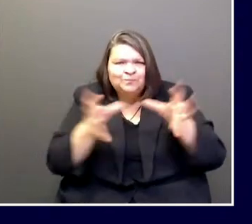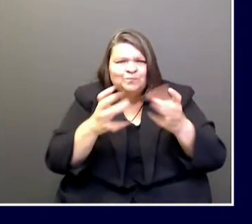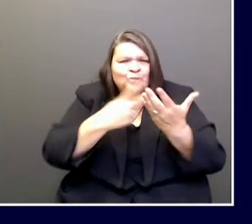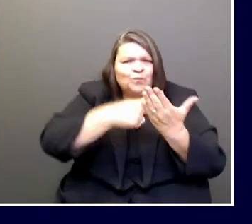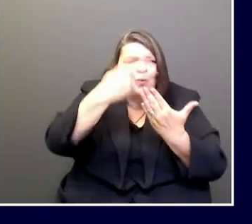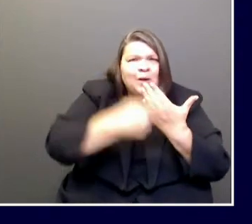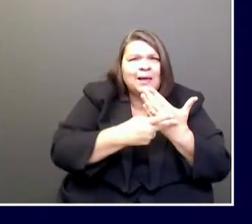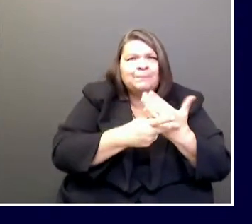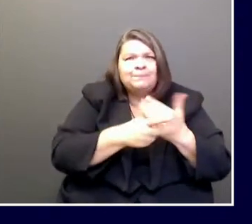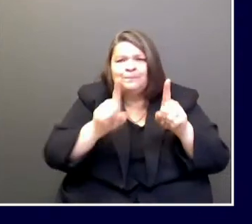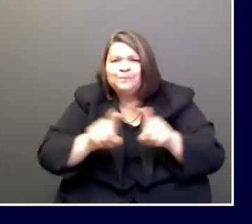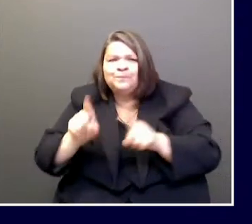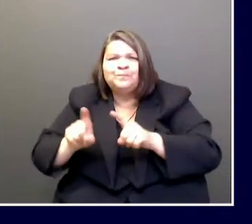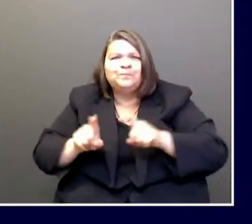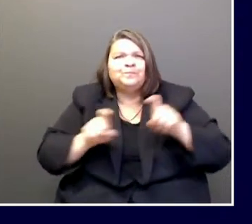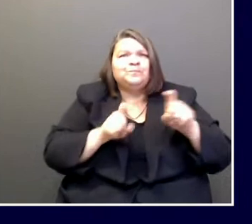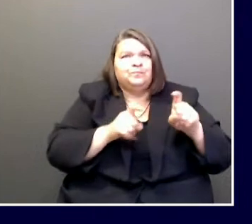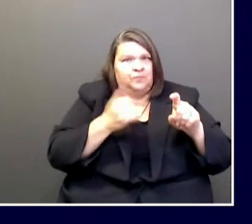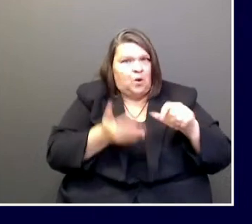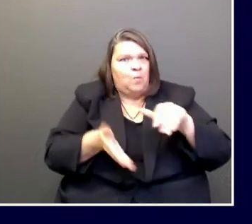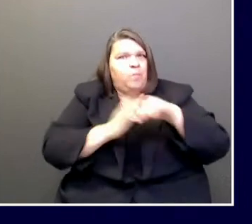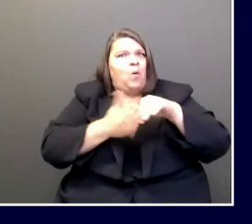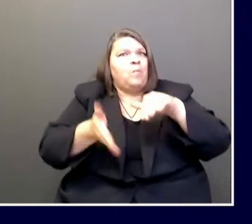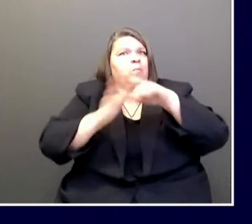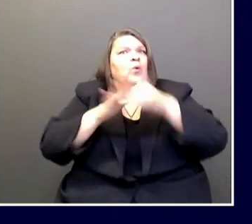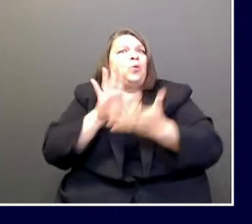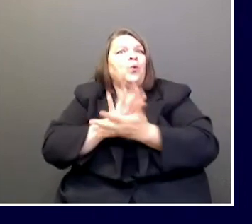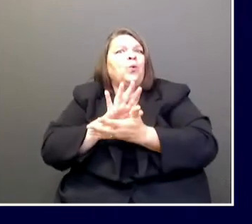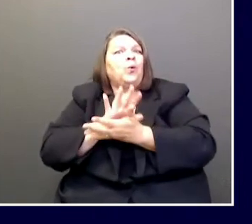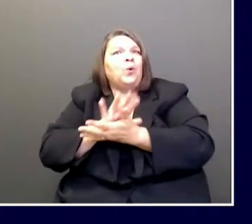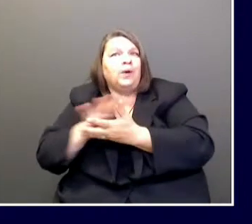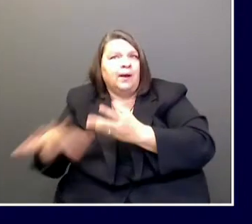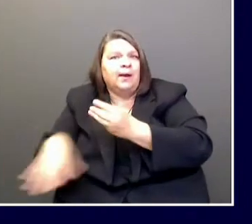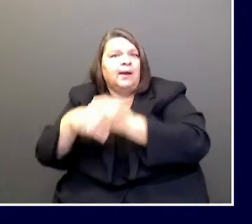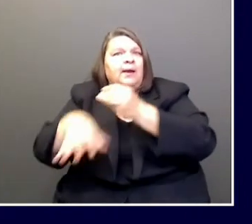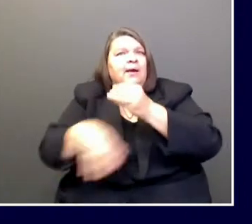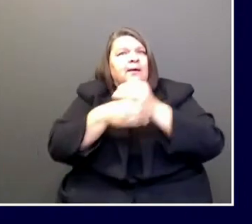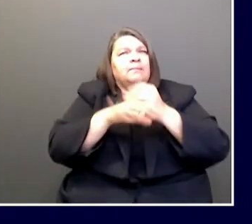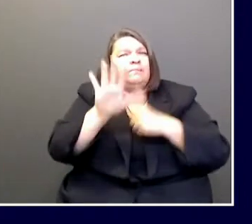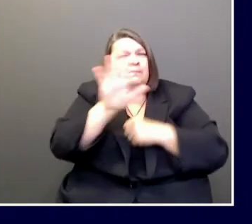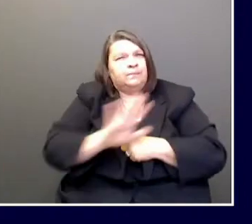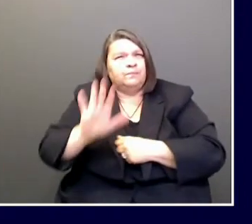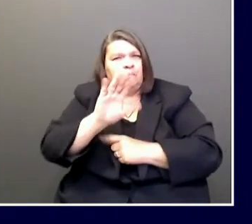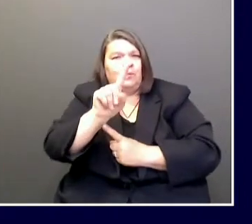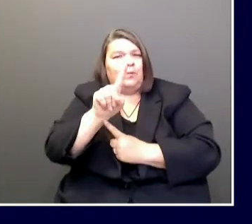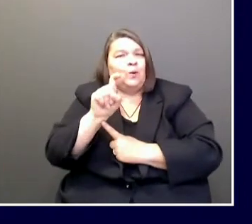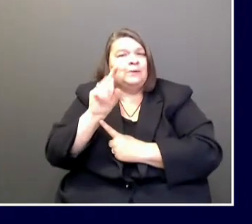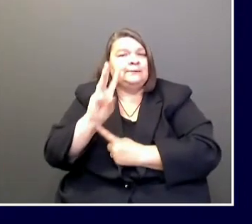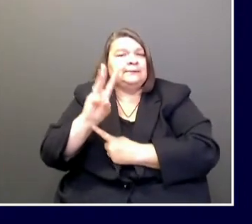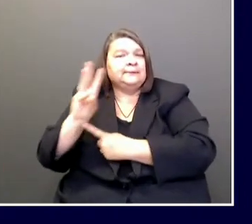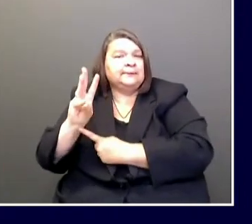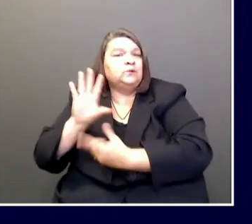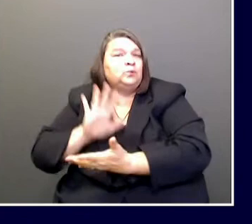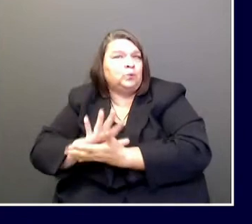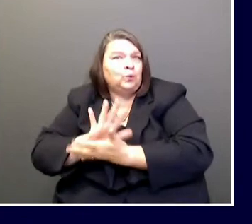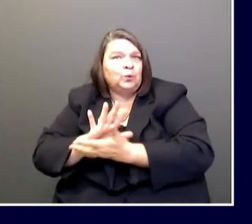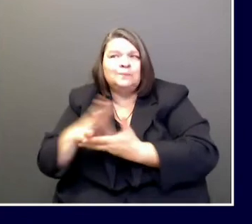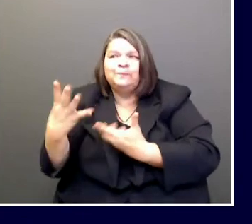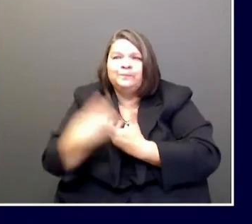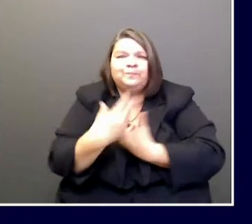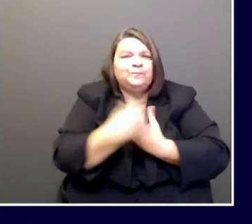So far, we have about 166 schools in Maine that have signed up for pool testing, with a total of